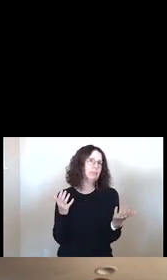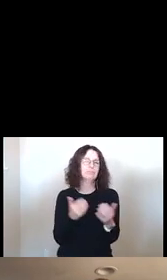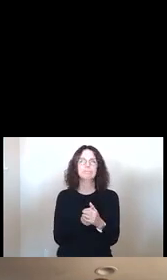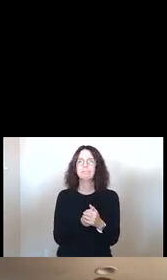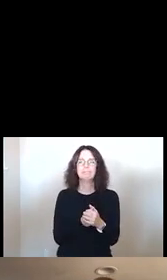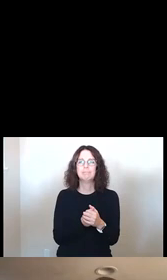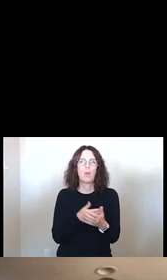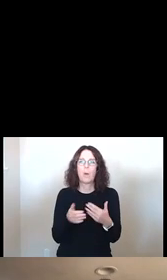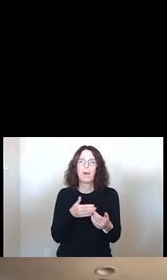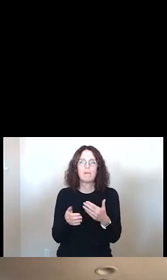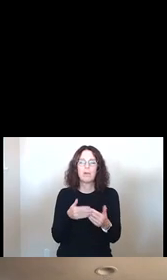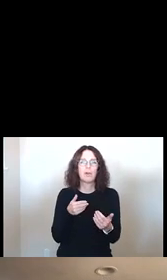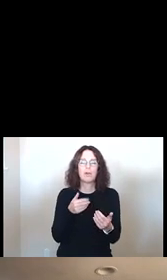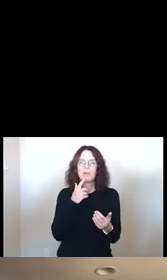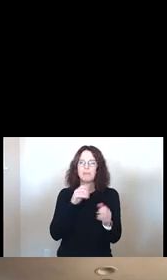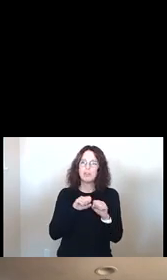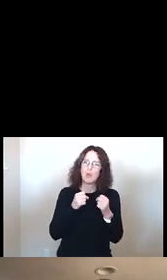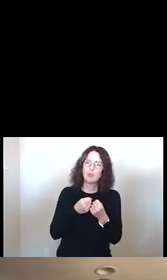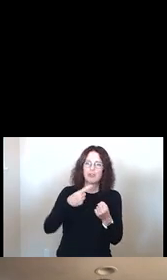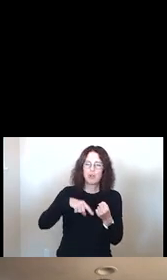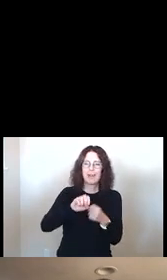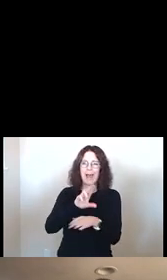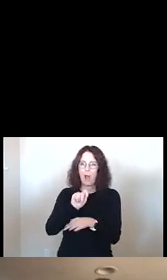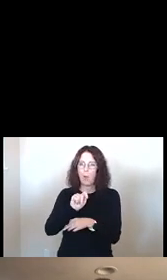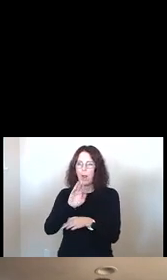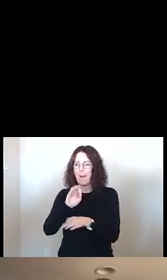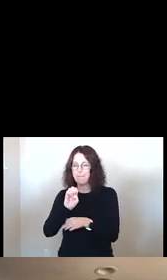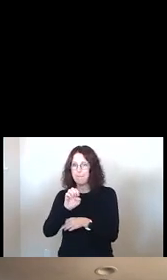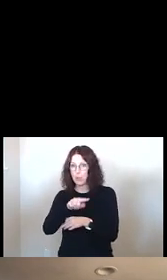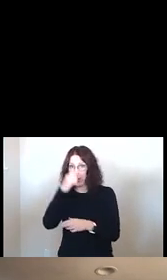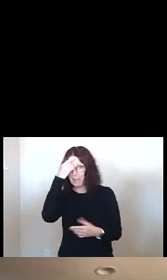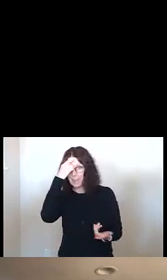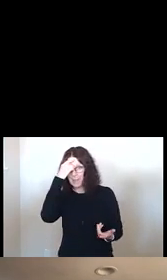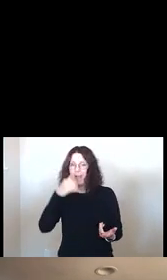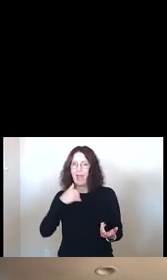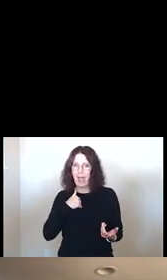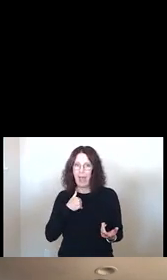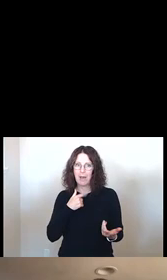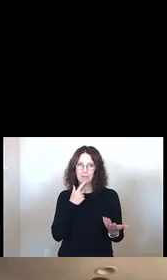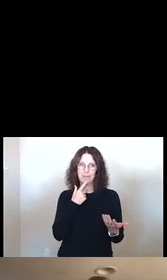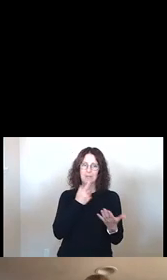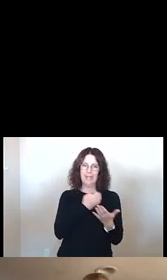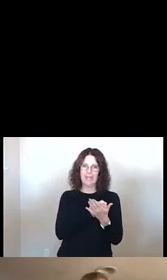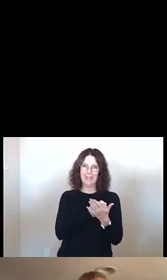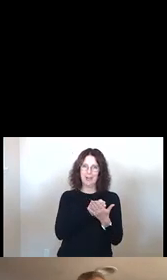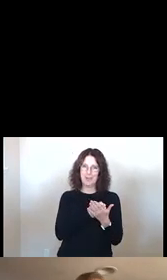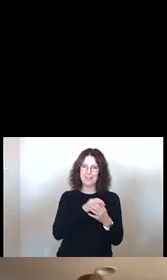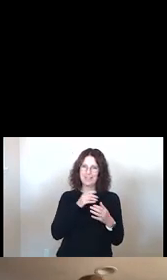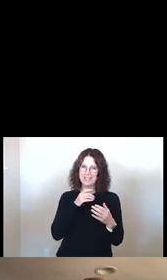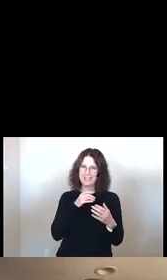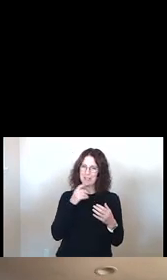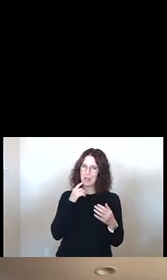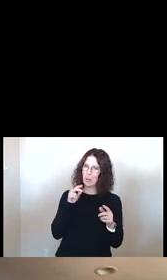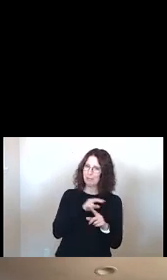you think of, there is an economics for that. So even though from the very beginning of our of